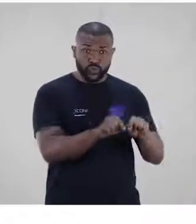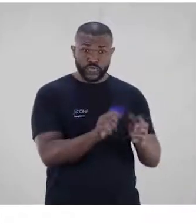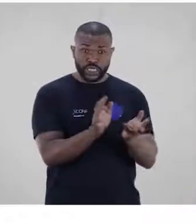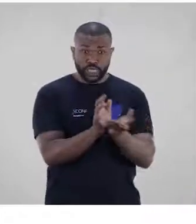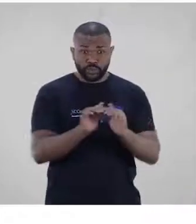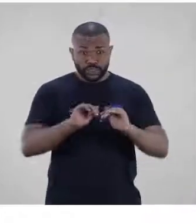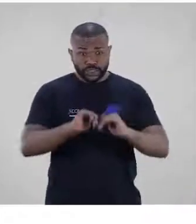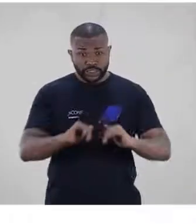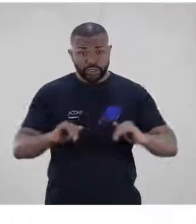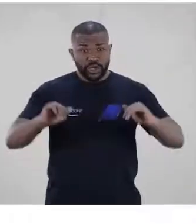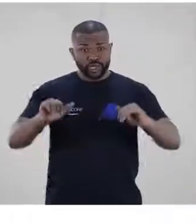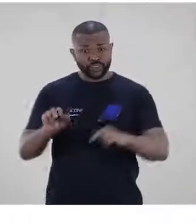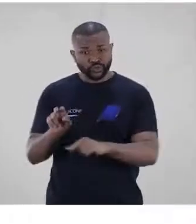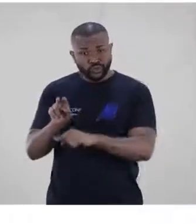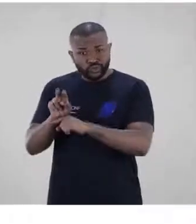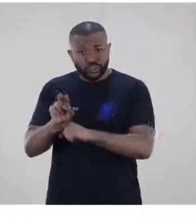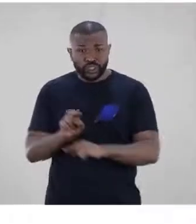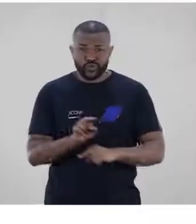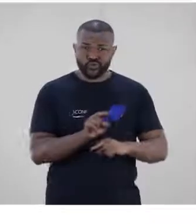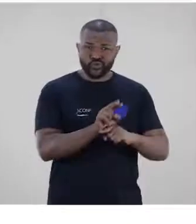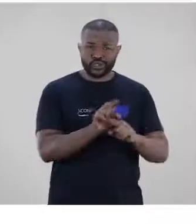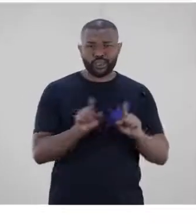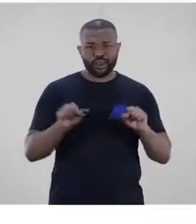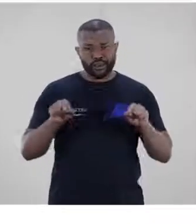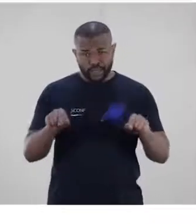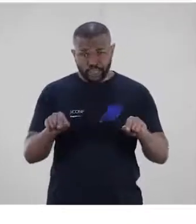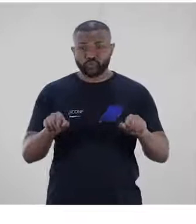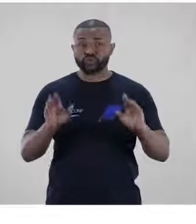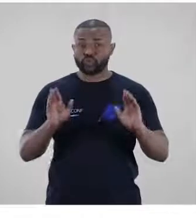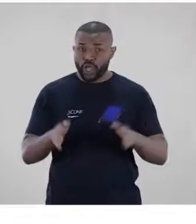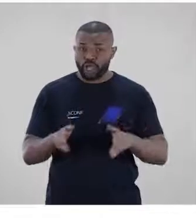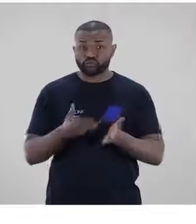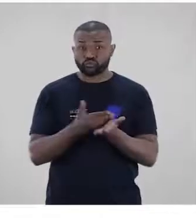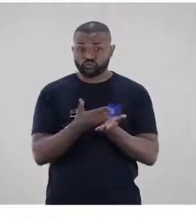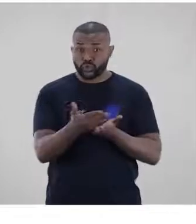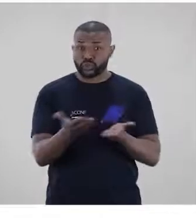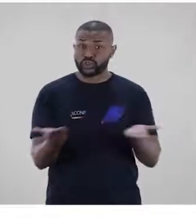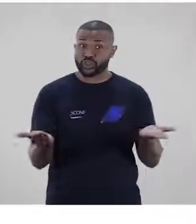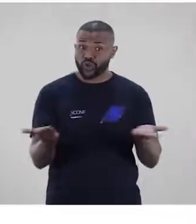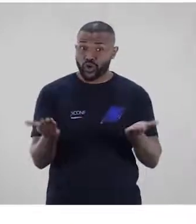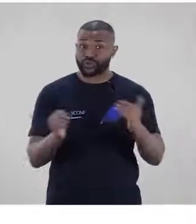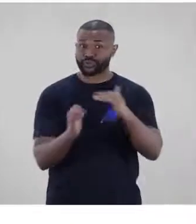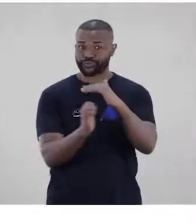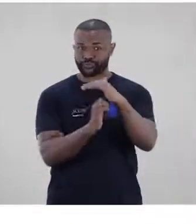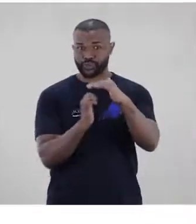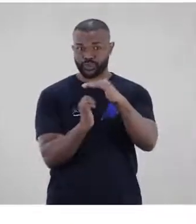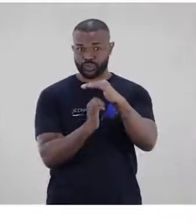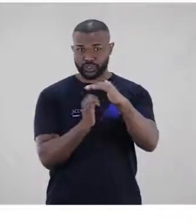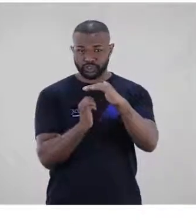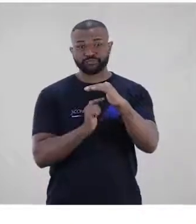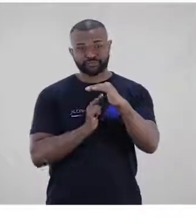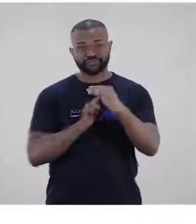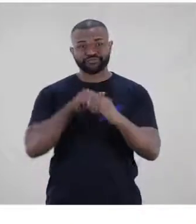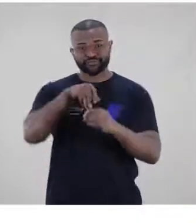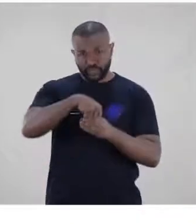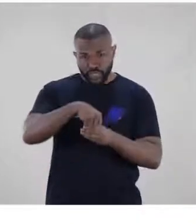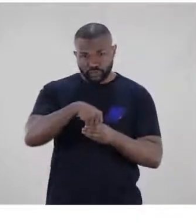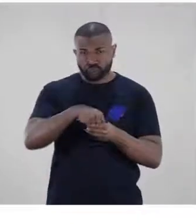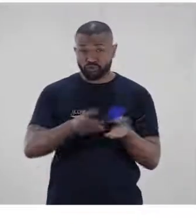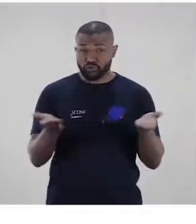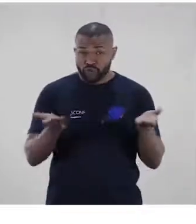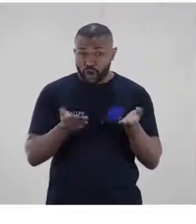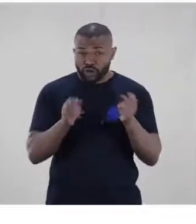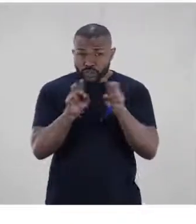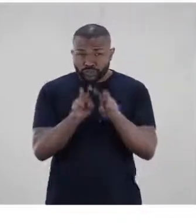separate teams to take care of that. And I think that's one of the root causes of the situation that these organizations were finding themselves. So to give